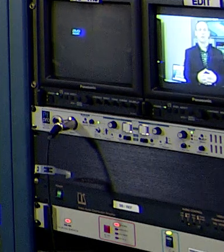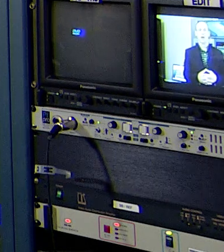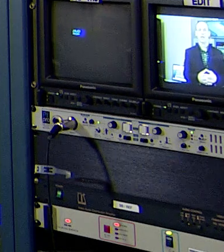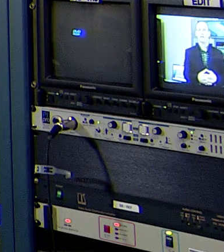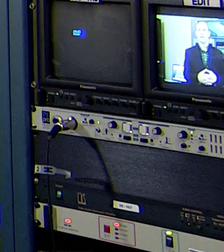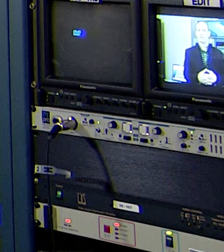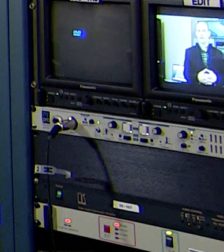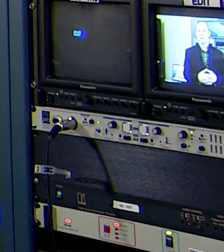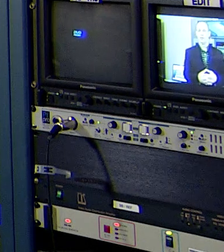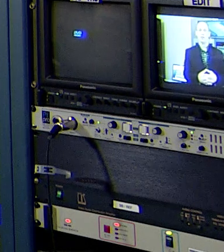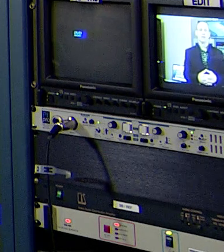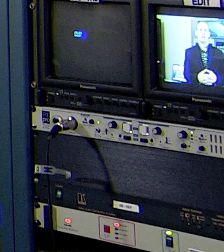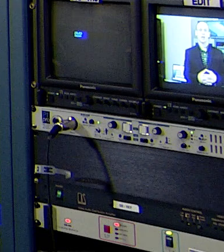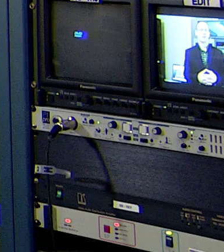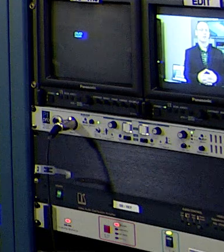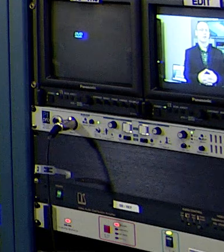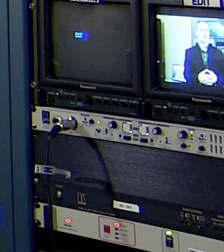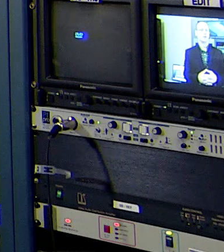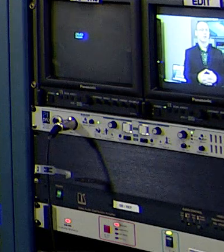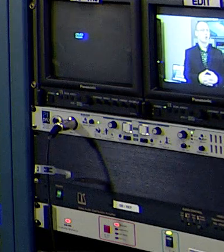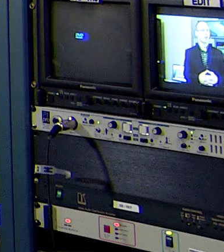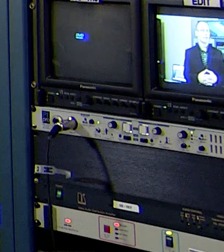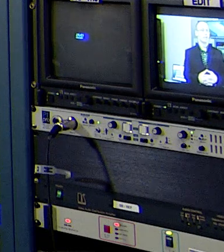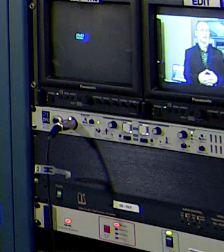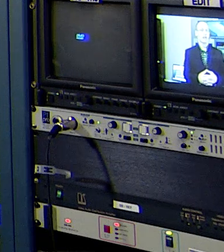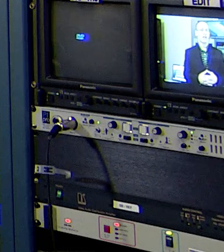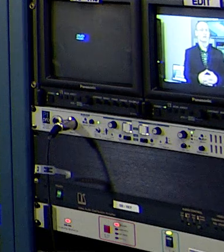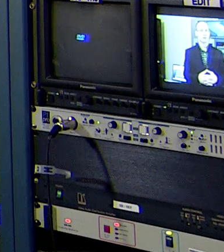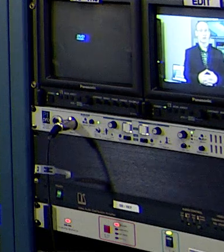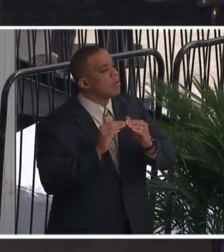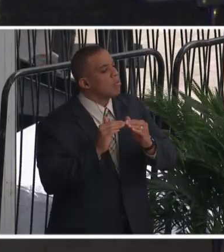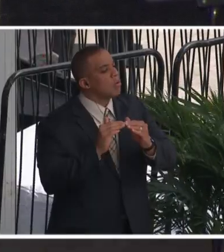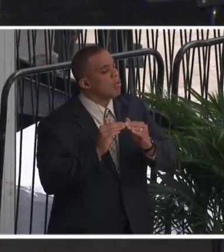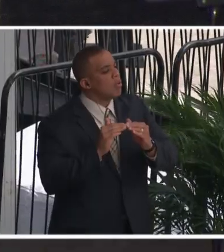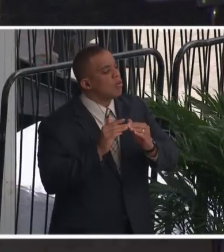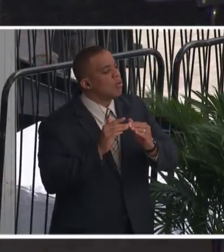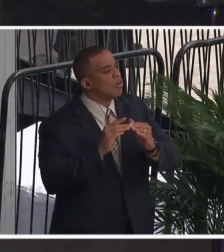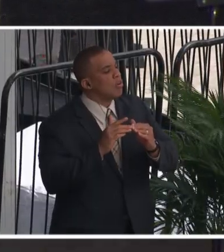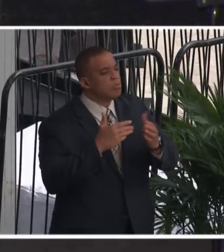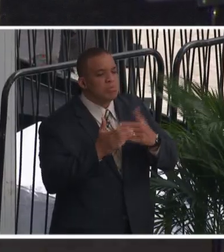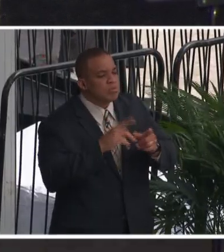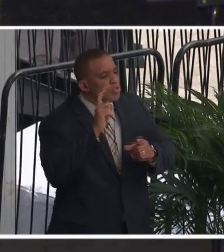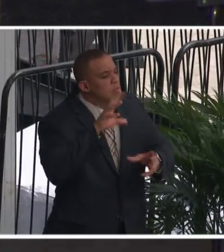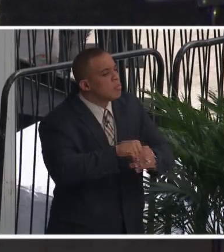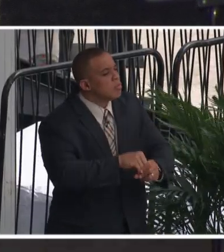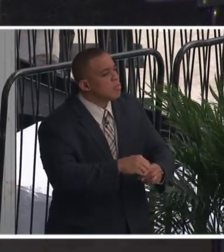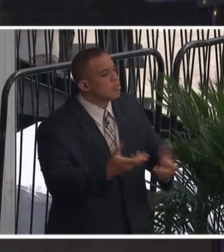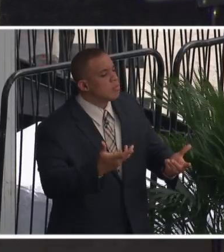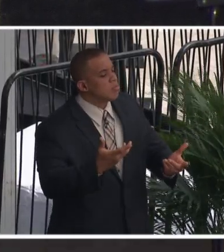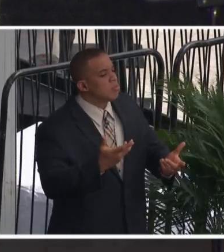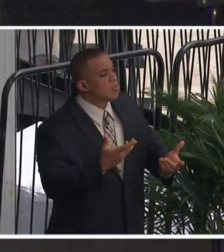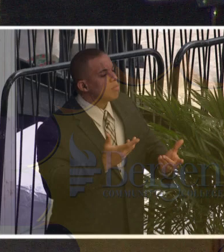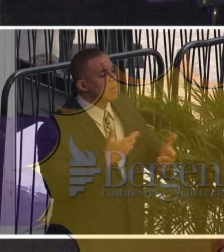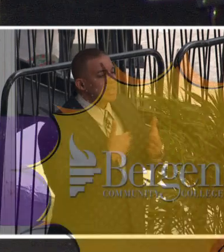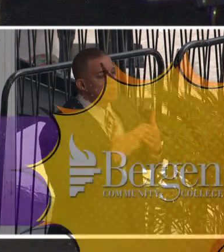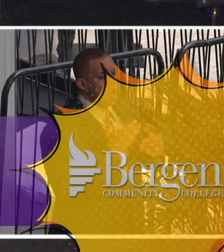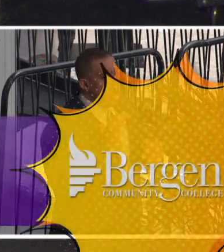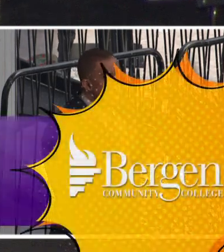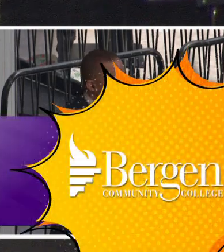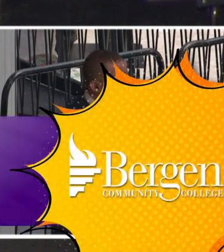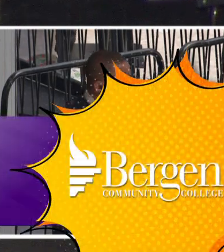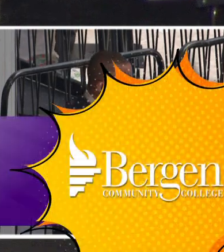a tuition-free community college experience for eligible students. Irrespective of our individual